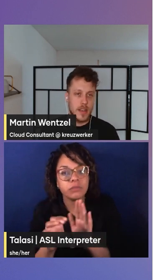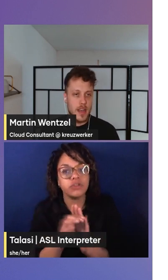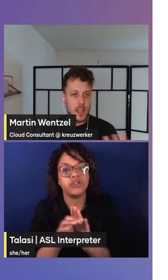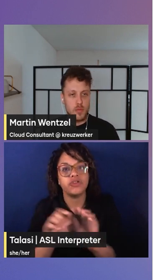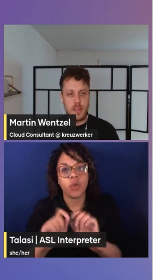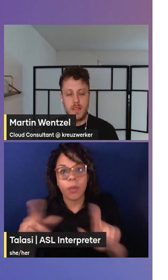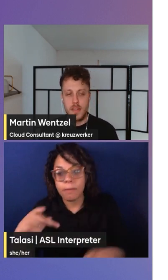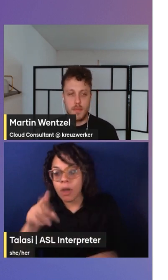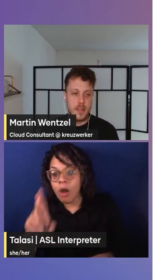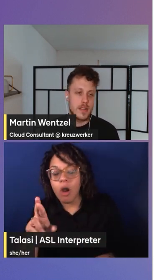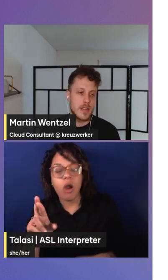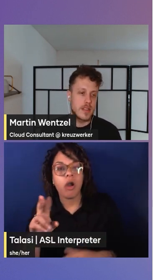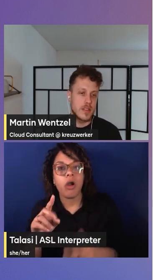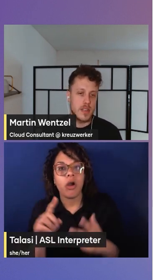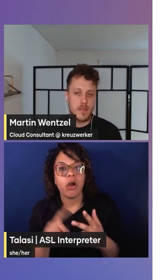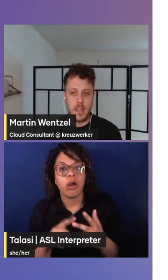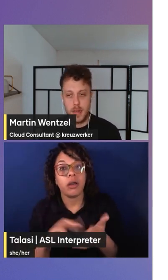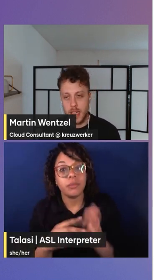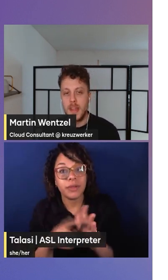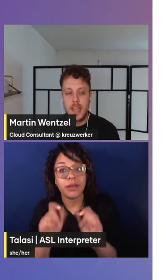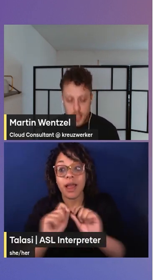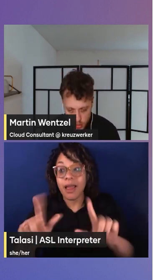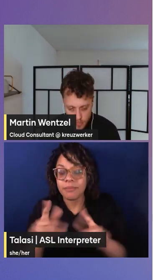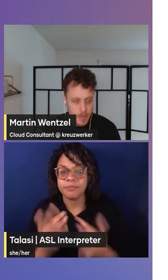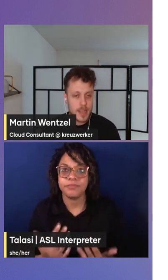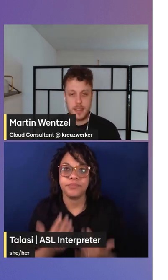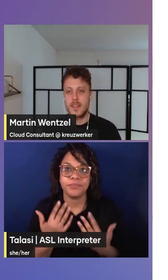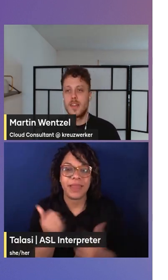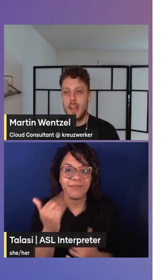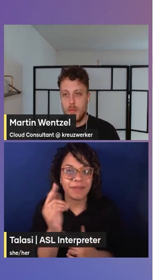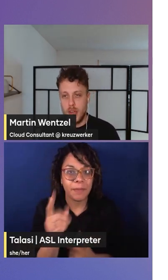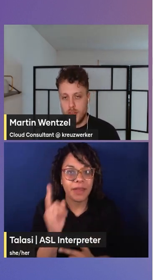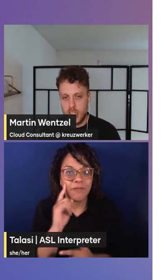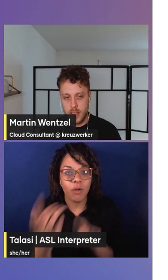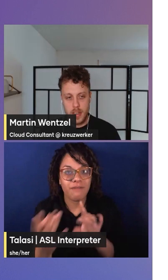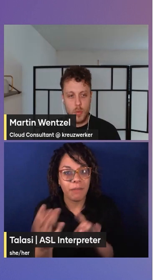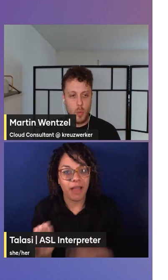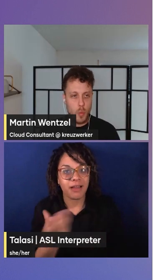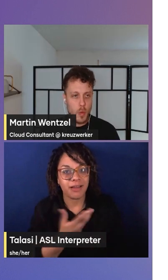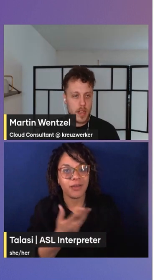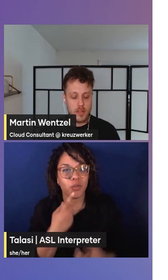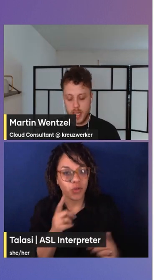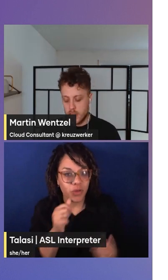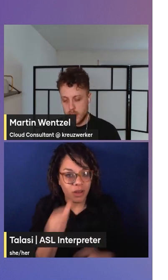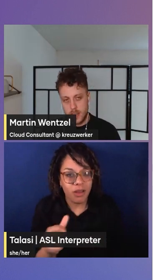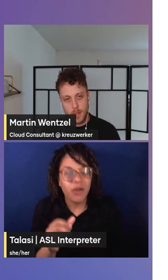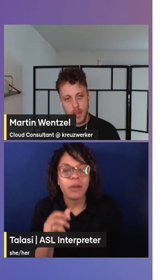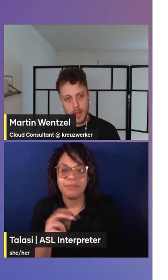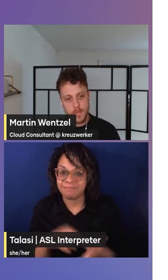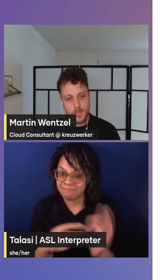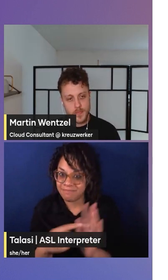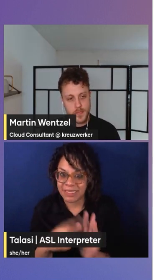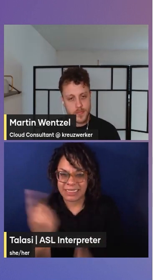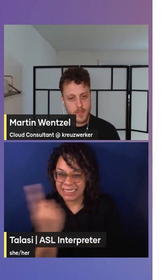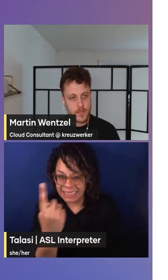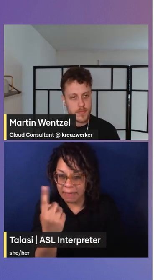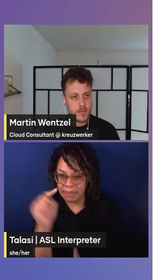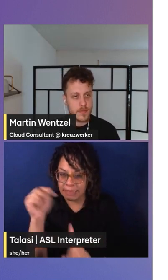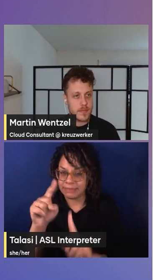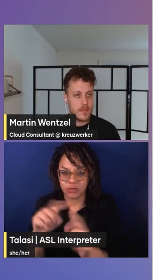and you wait 15 minutes until you get feedback. So yes, we had to change something.